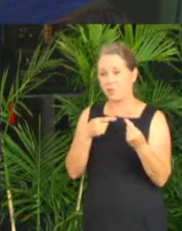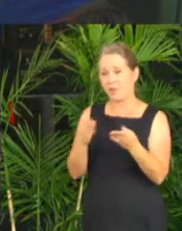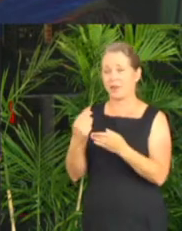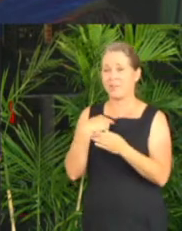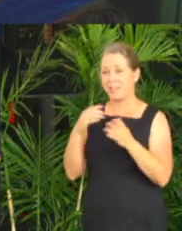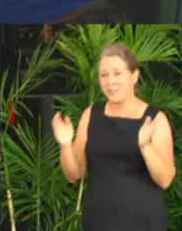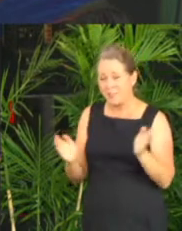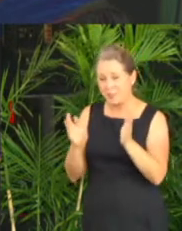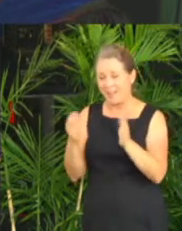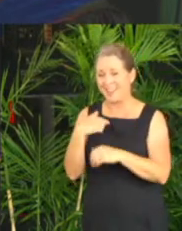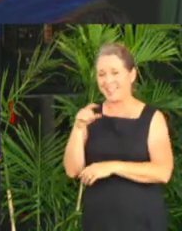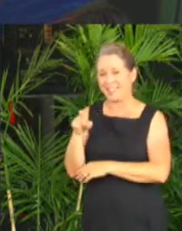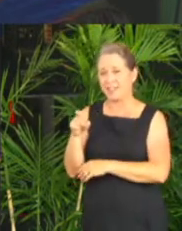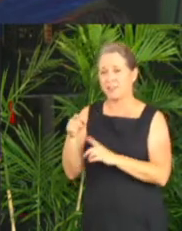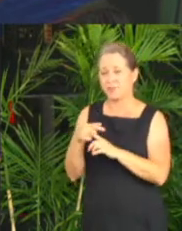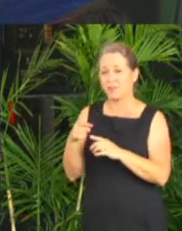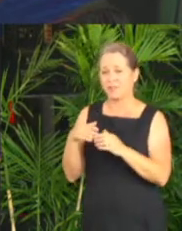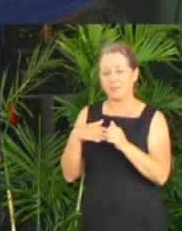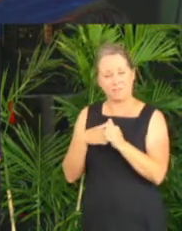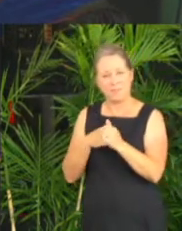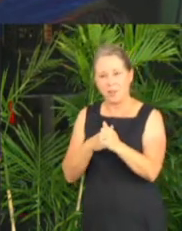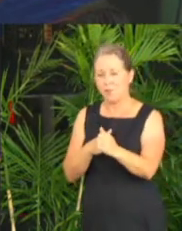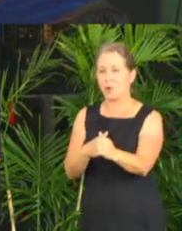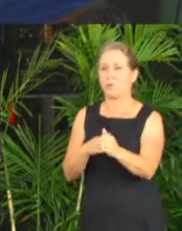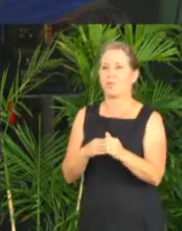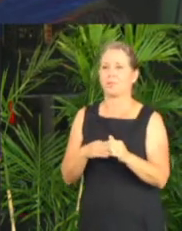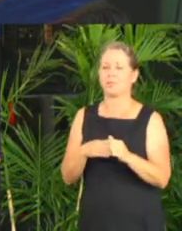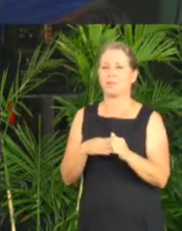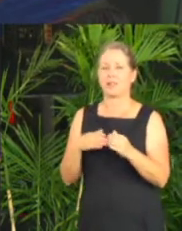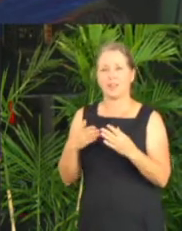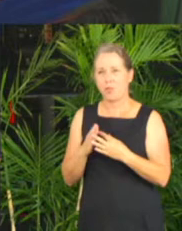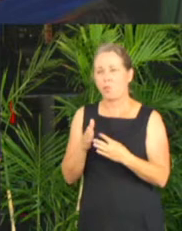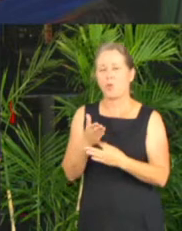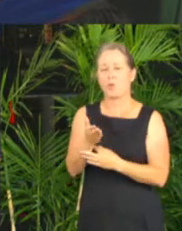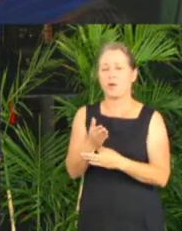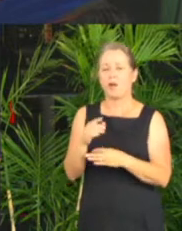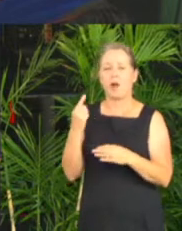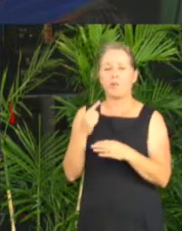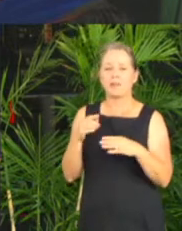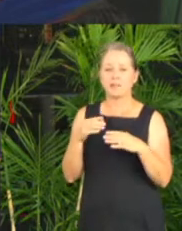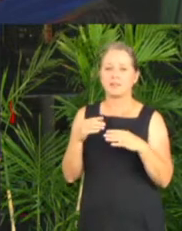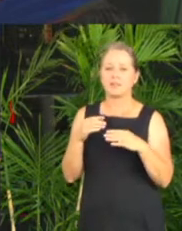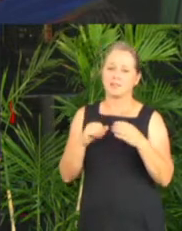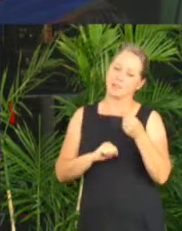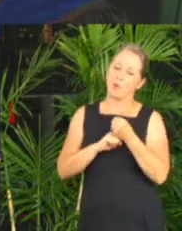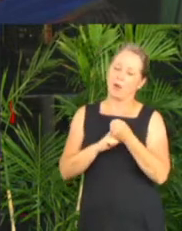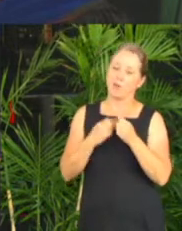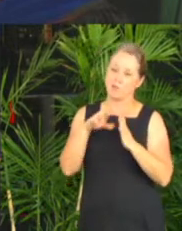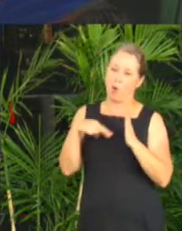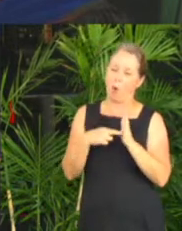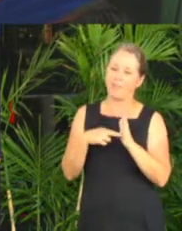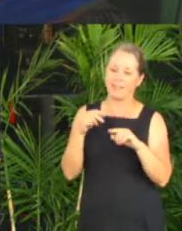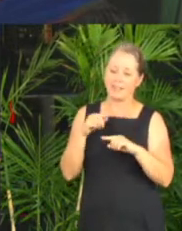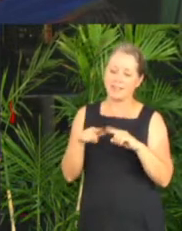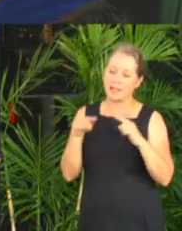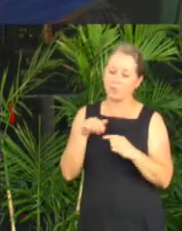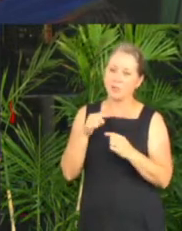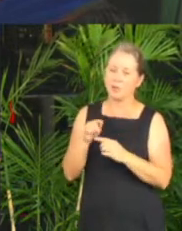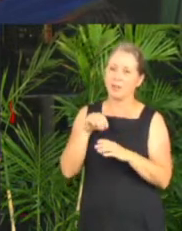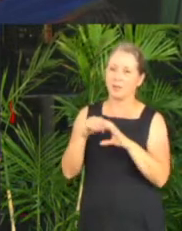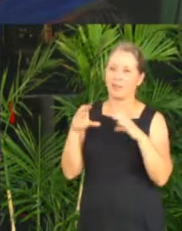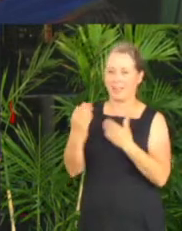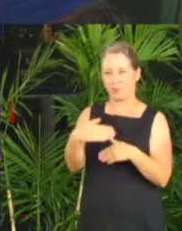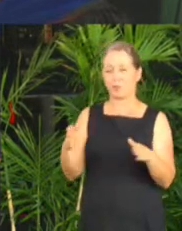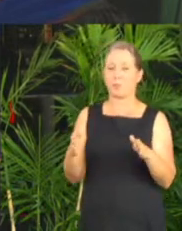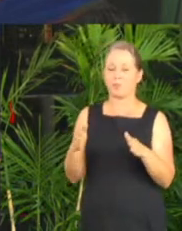the encouragement I needed to get me through. Always taking the support role, of course, except when you were in your